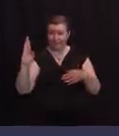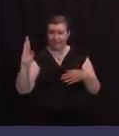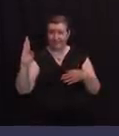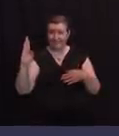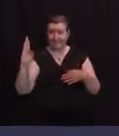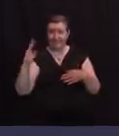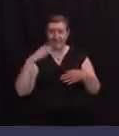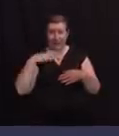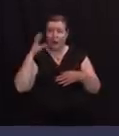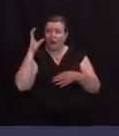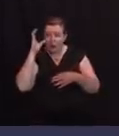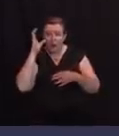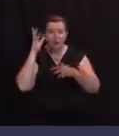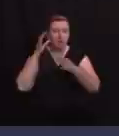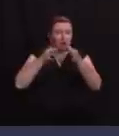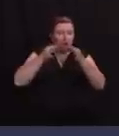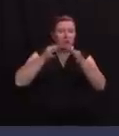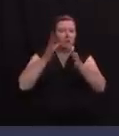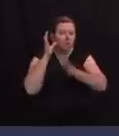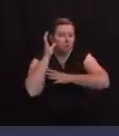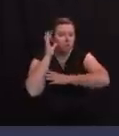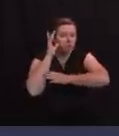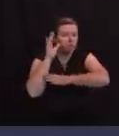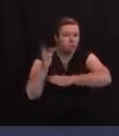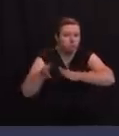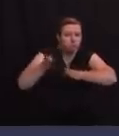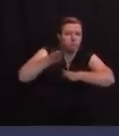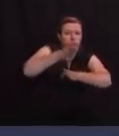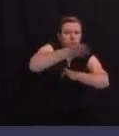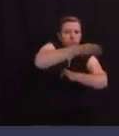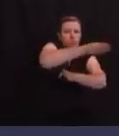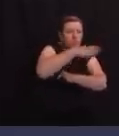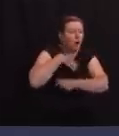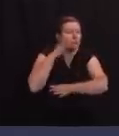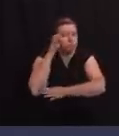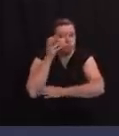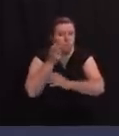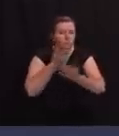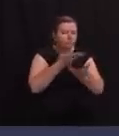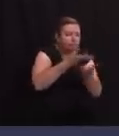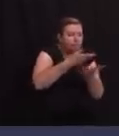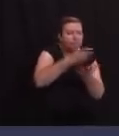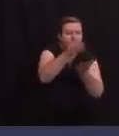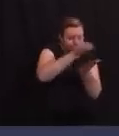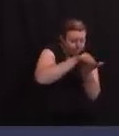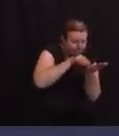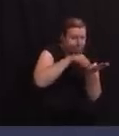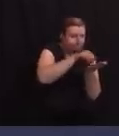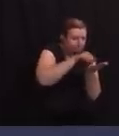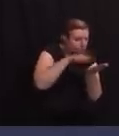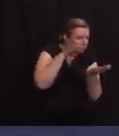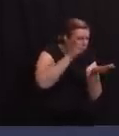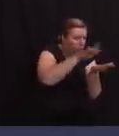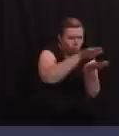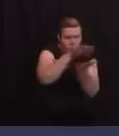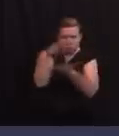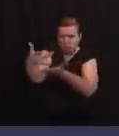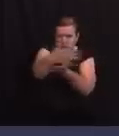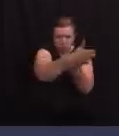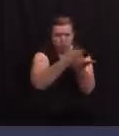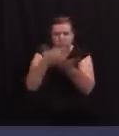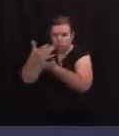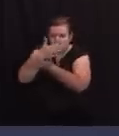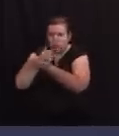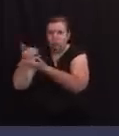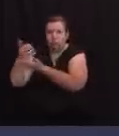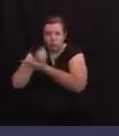think several dozen. There's a regular updating of our reality, especially revenues, and they moved around a lot this year.